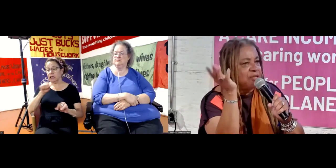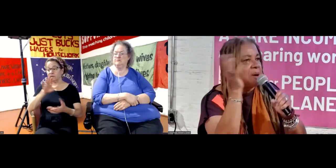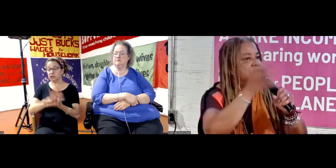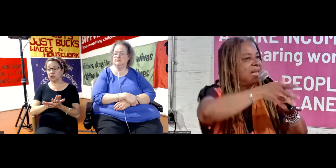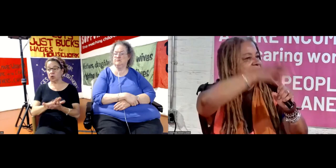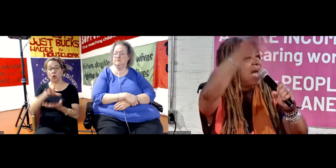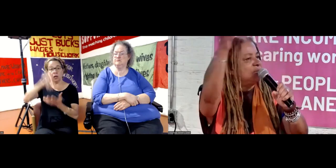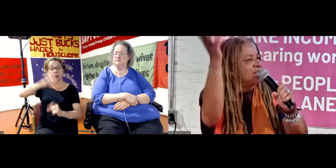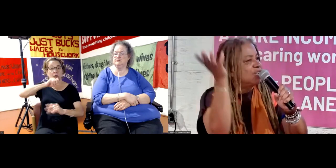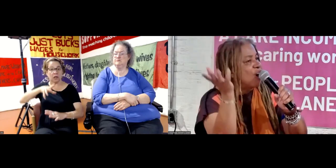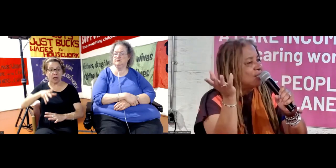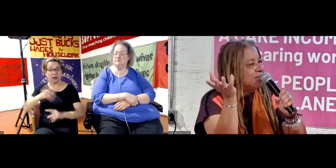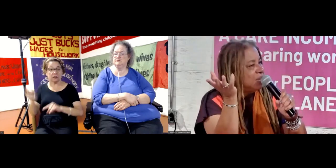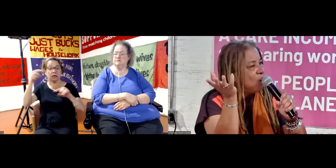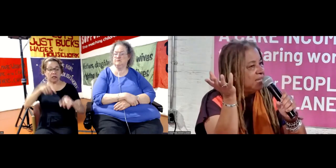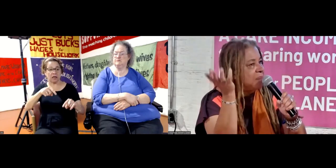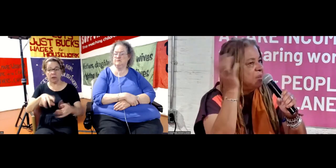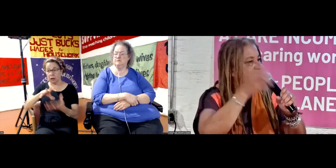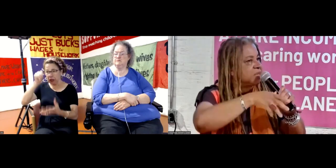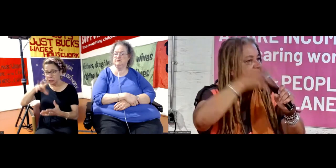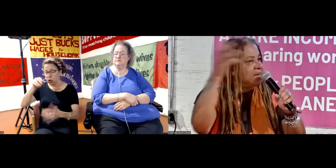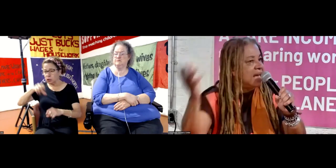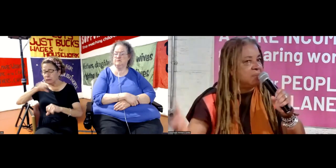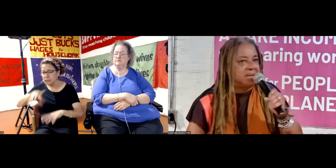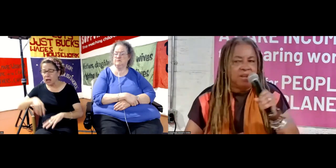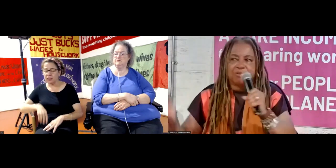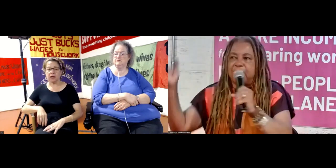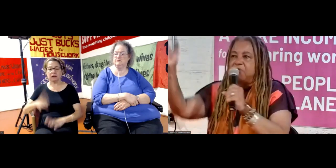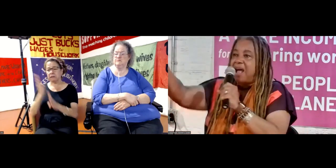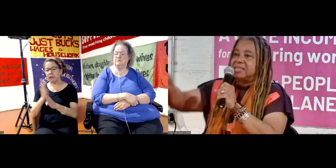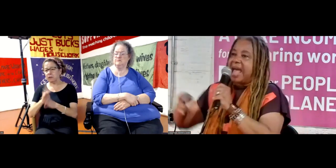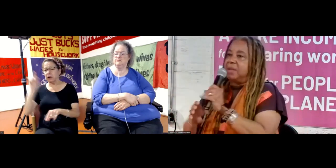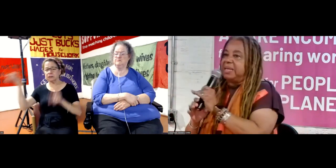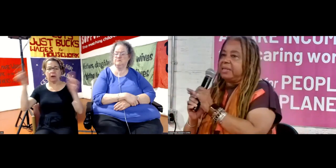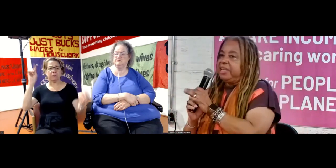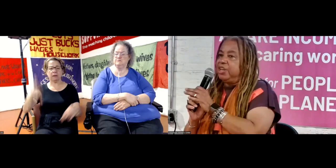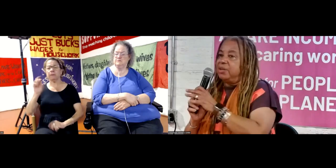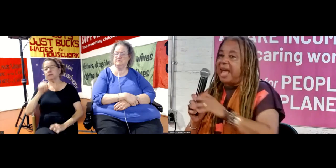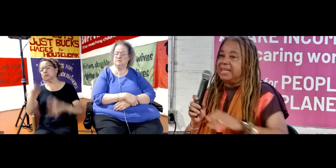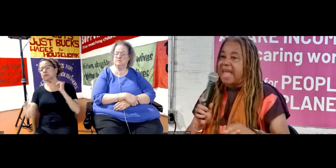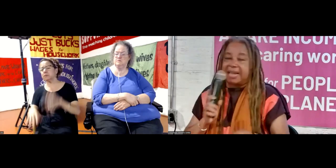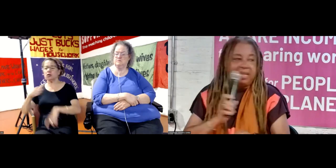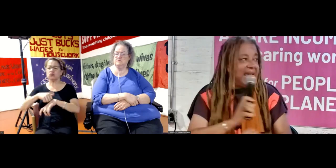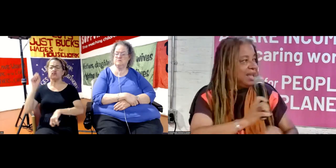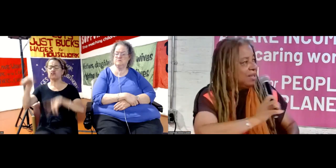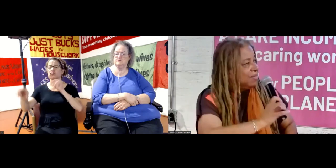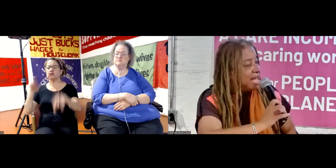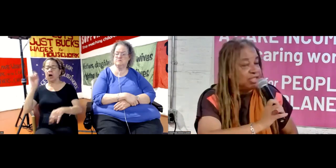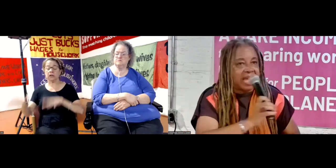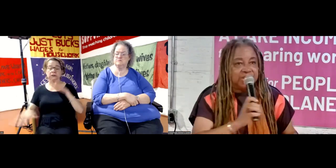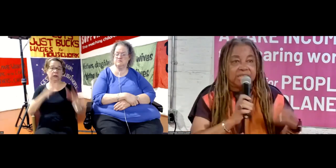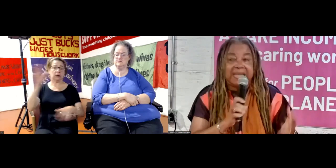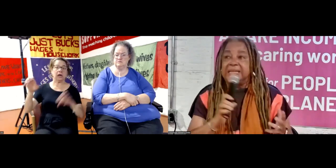against. They were bussed out to Canarsie and whatnot, people spitting on them and throwing rocks at them and, you know, not exactly getting